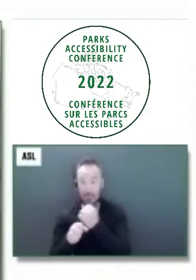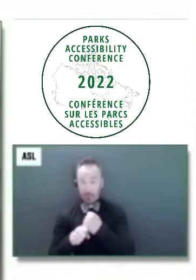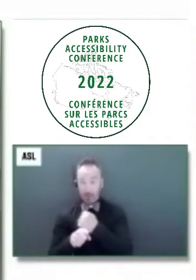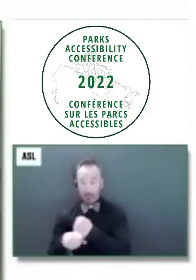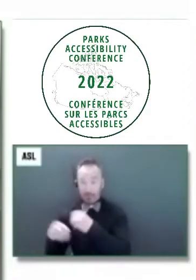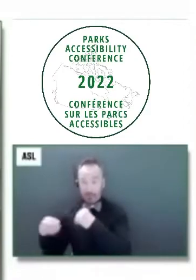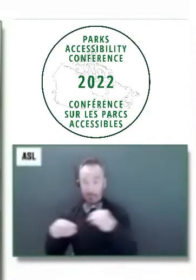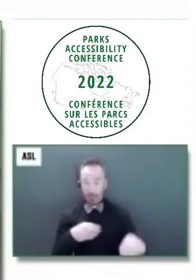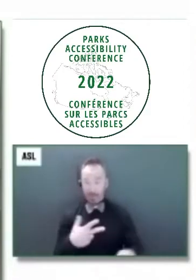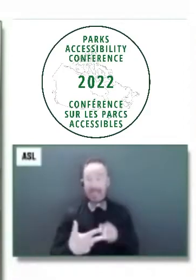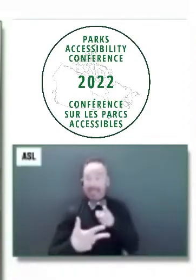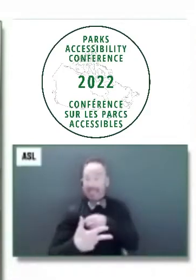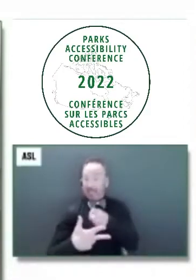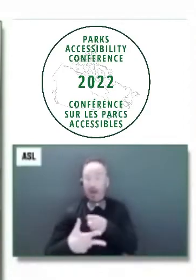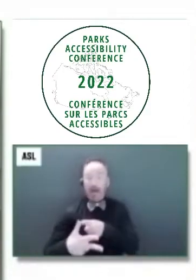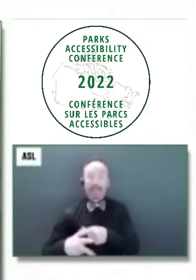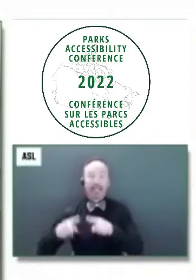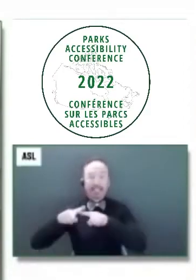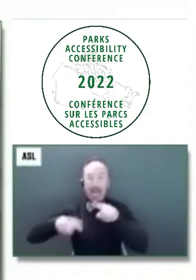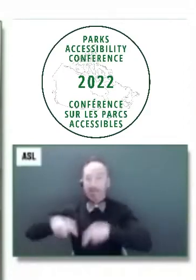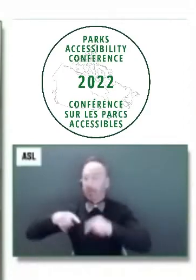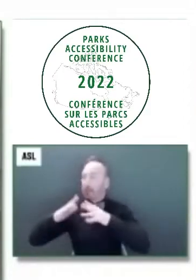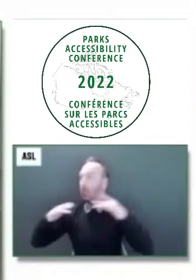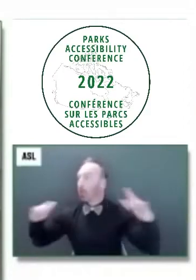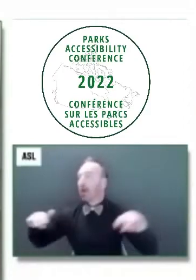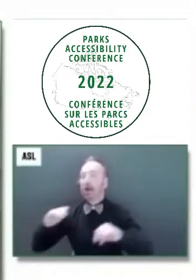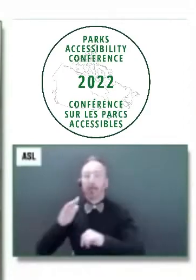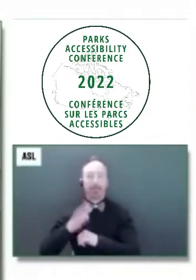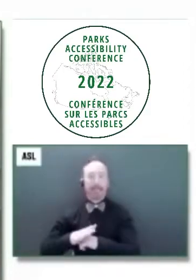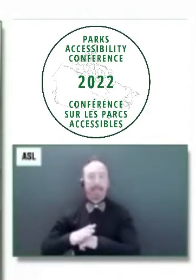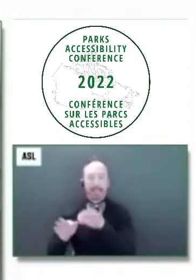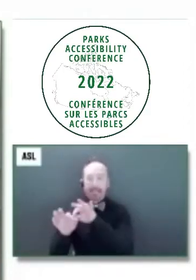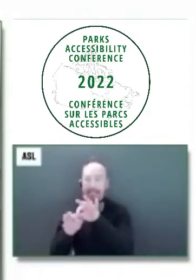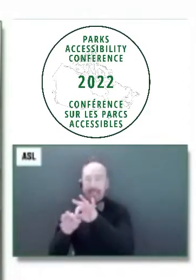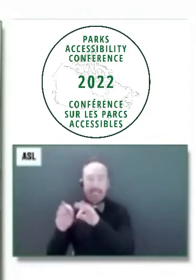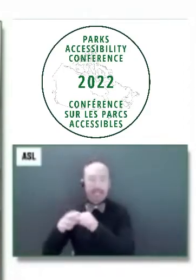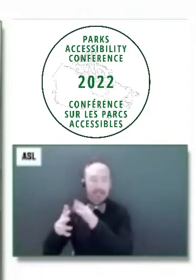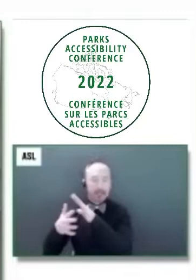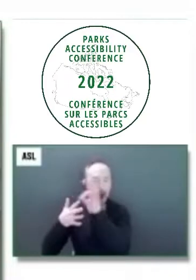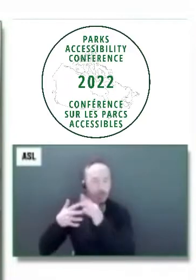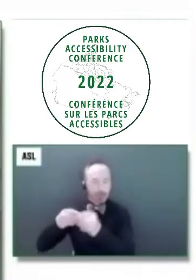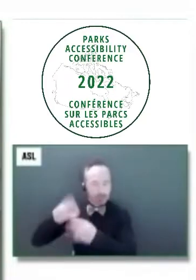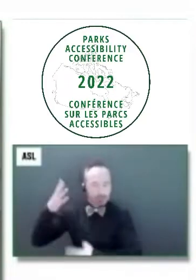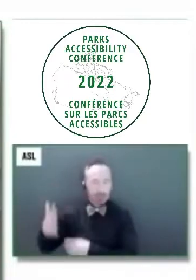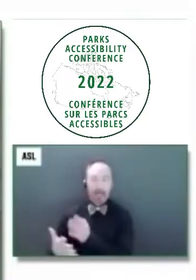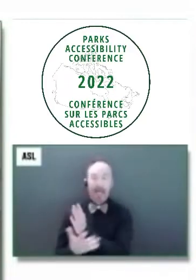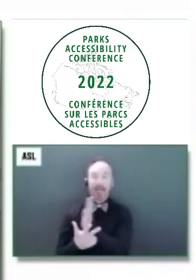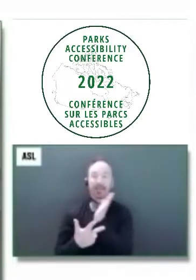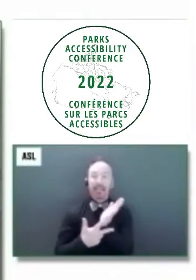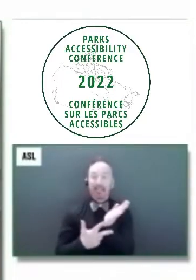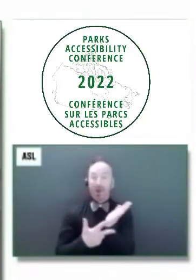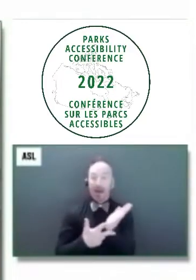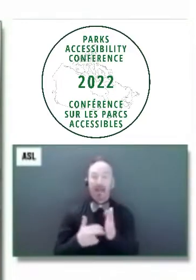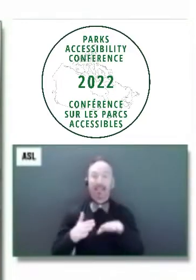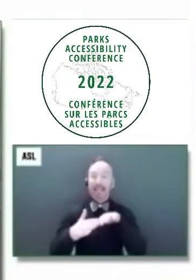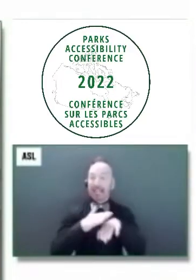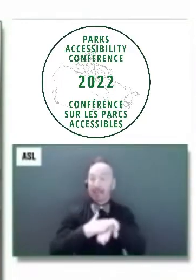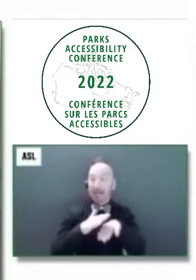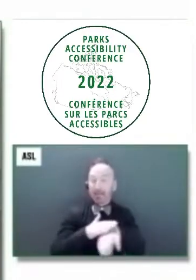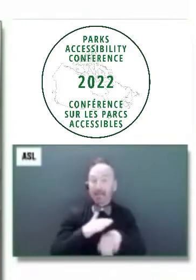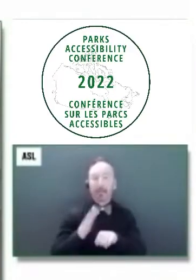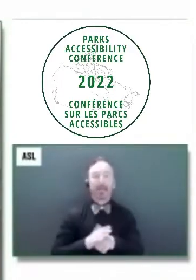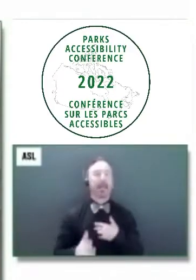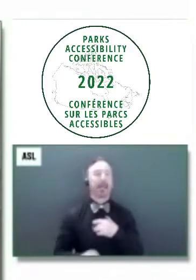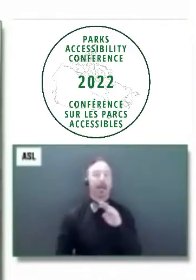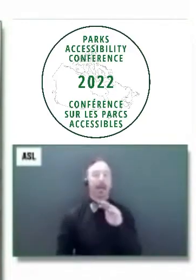finest, a glorious selection of teas. Coffee shop number 2 represents accessibility. Menus online, on the menu board behind the counter,